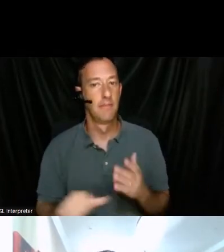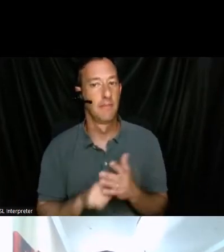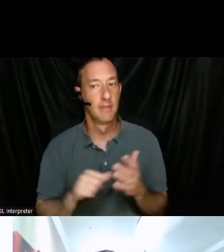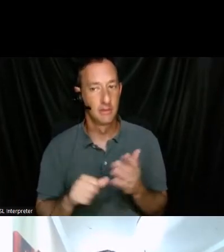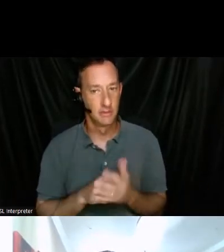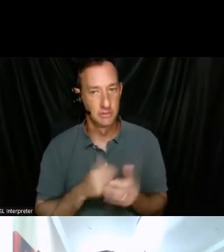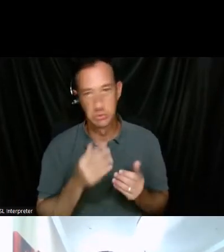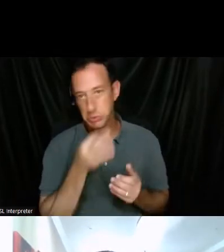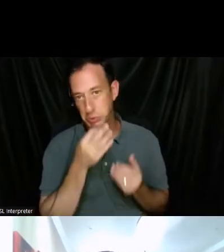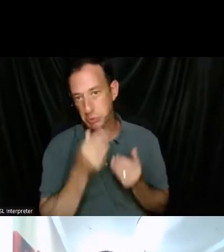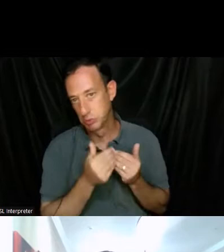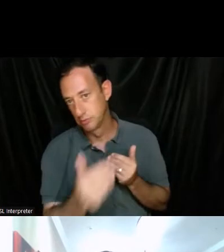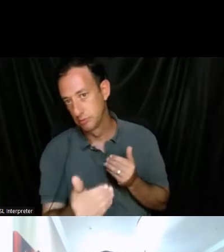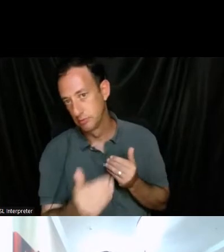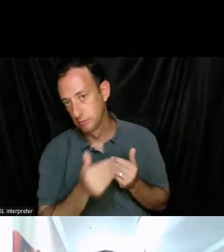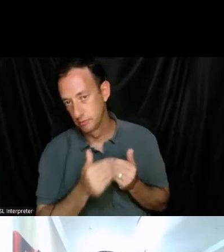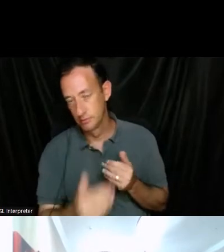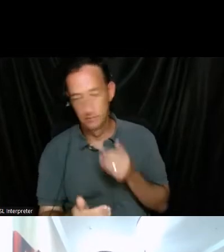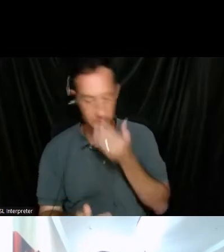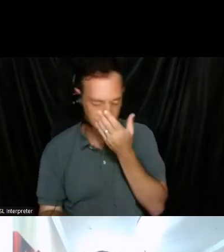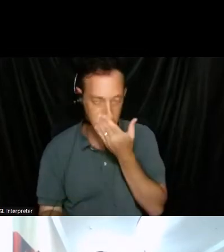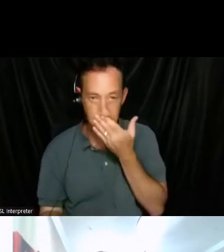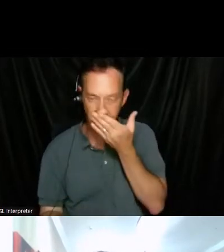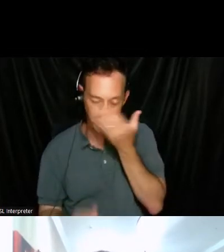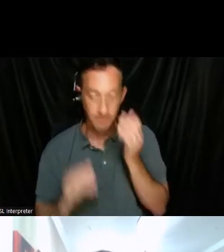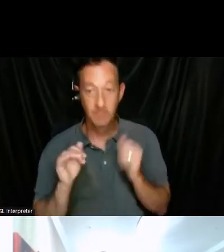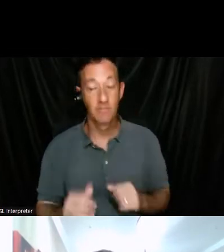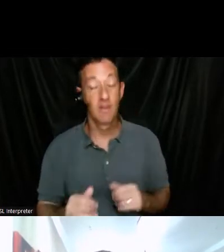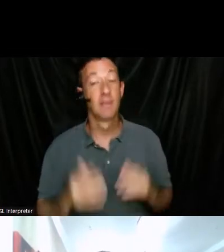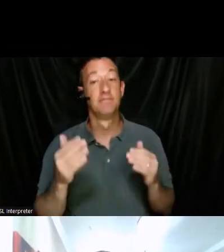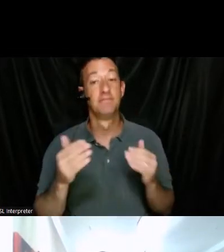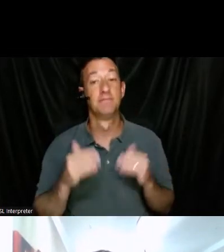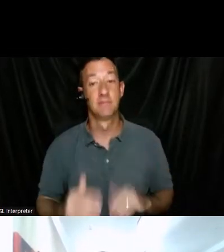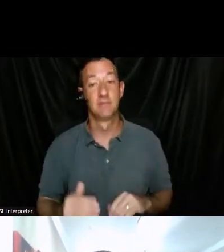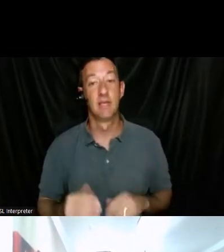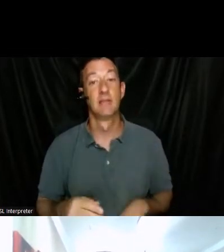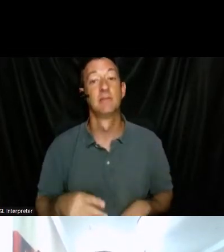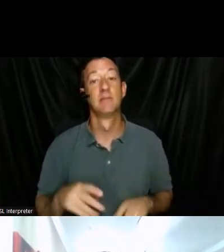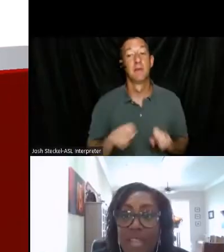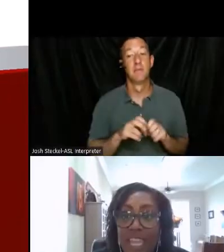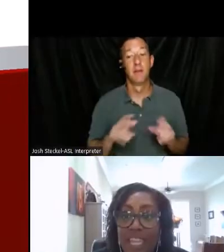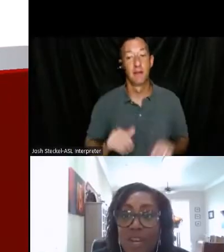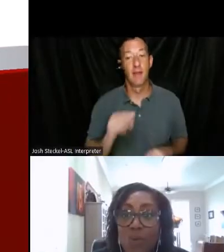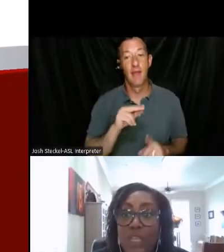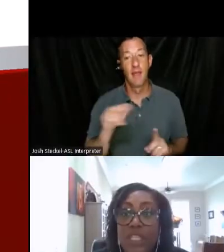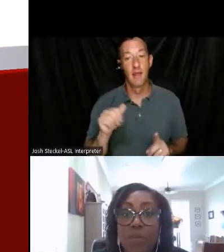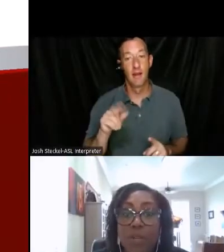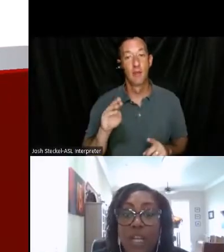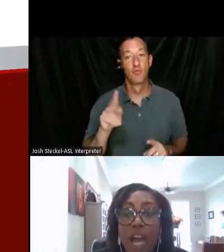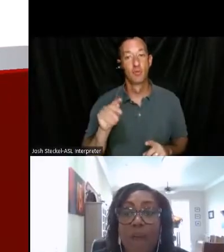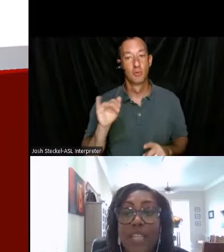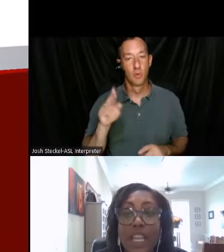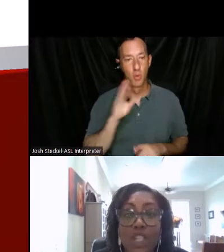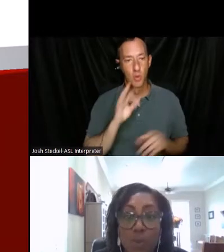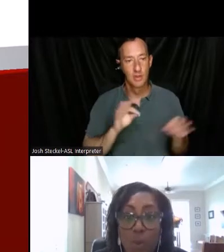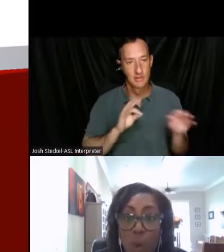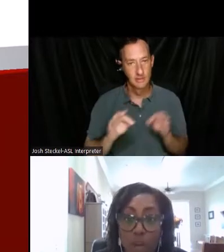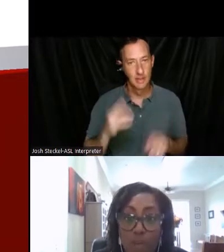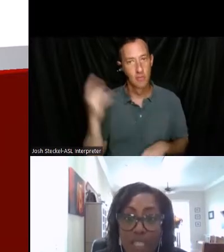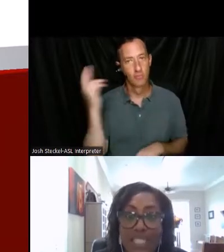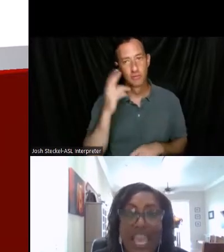coming days. With that, our next panelist, Anna Bruton, will explain reasonable